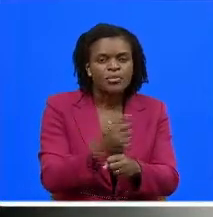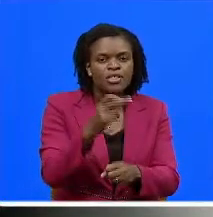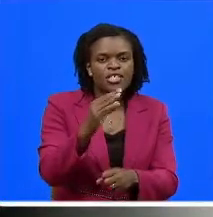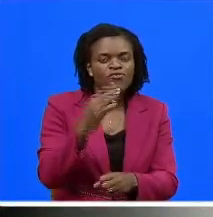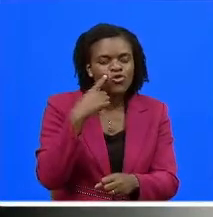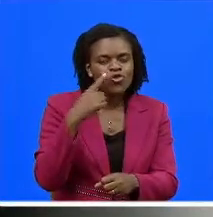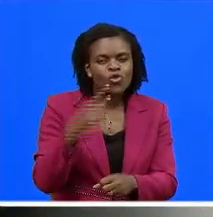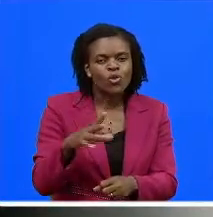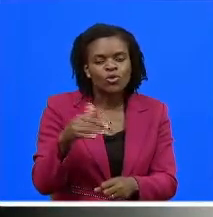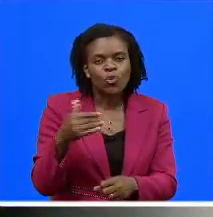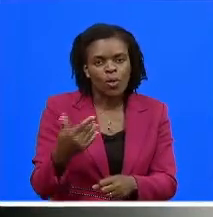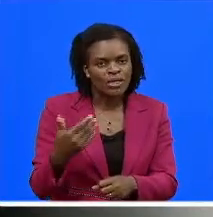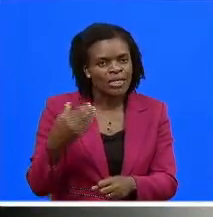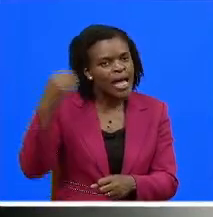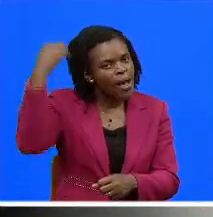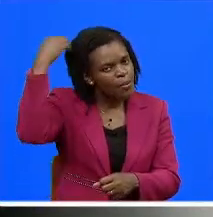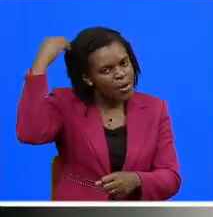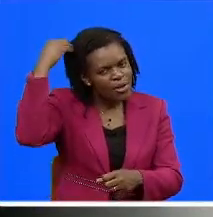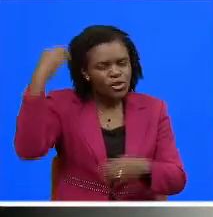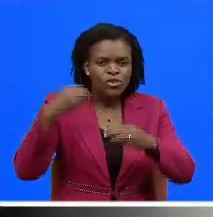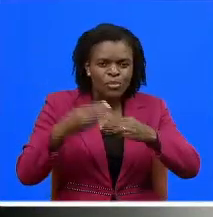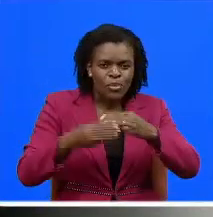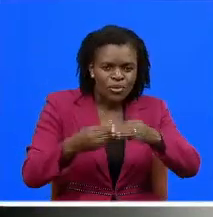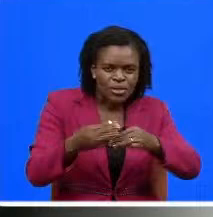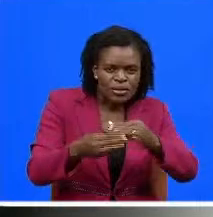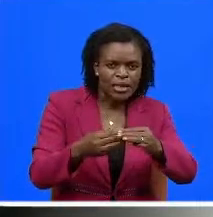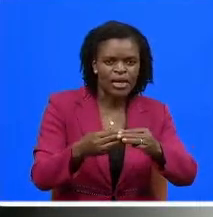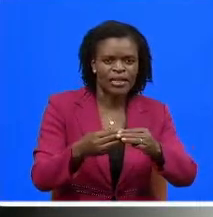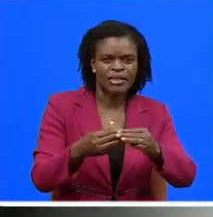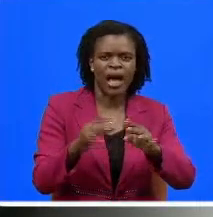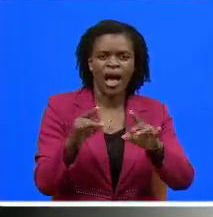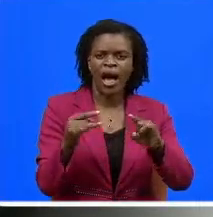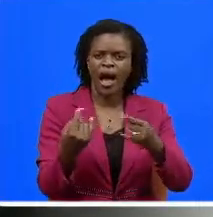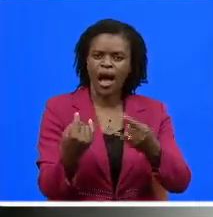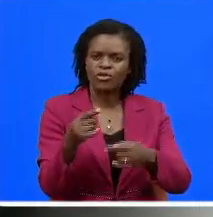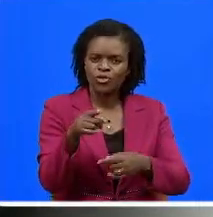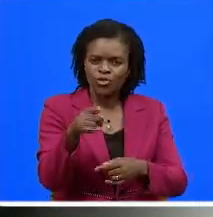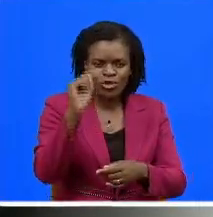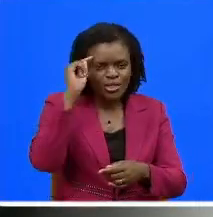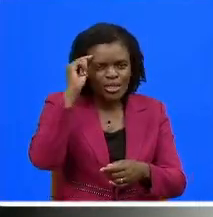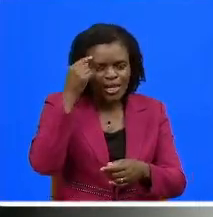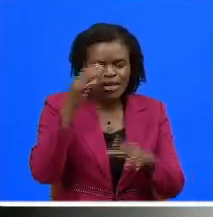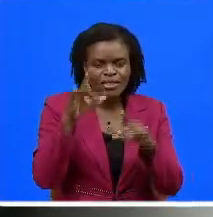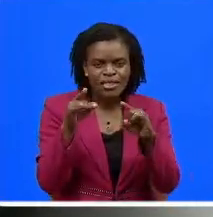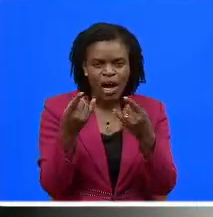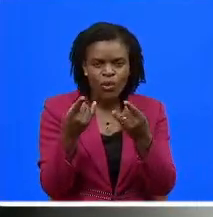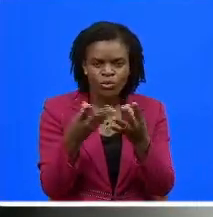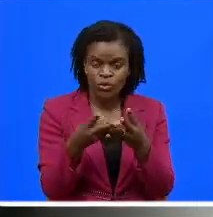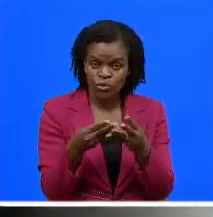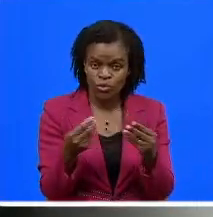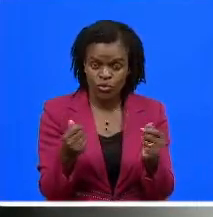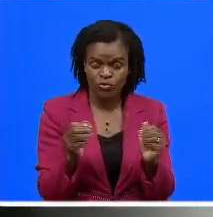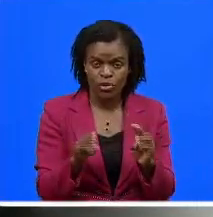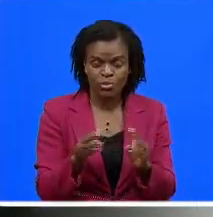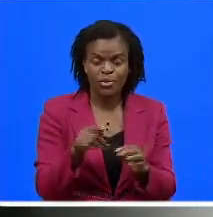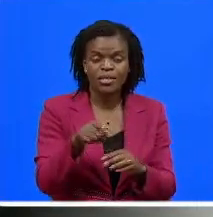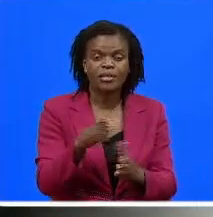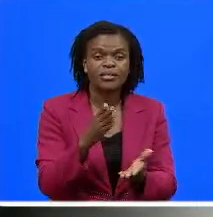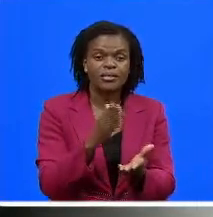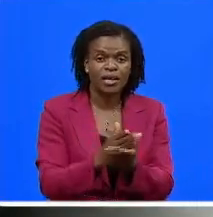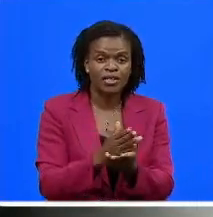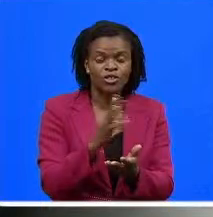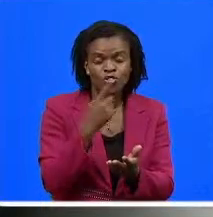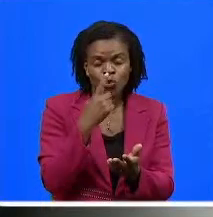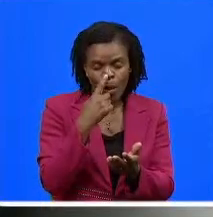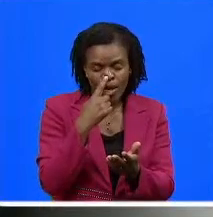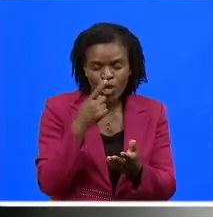skills, we're dealing with how do we think, how do we solve problems, and all of this starts from the moment that we enter this